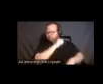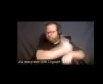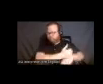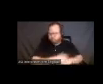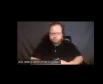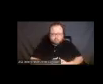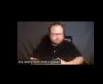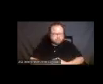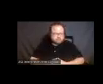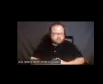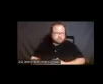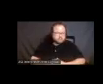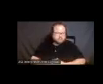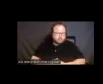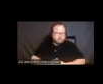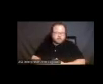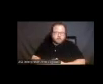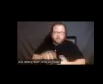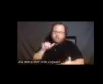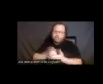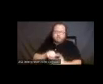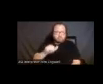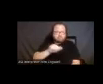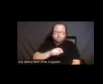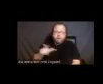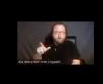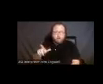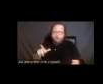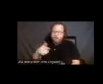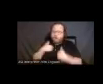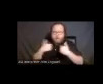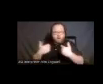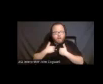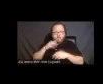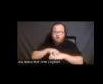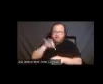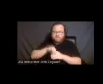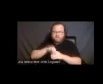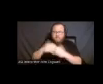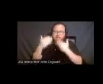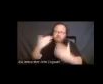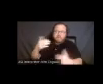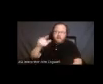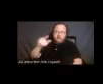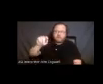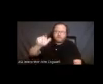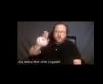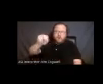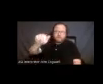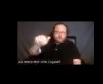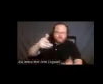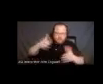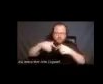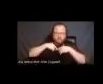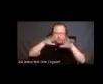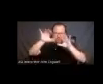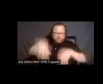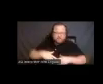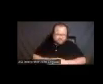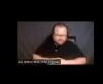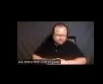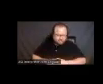And that is all. That's all I had on voting. Thank you, Tana, for letting me do that. Thank you,